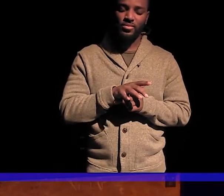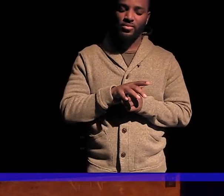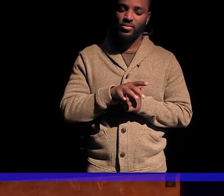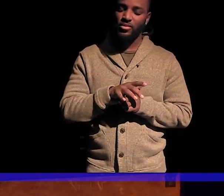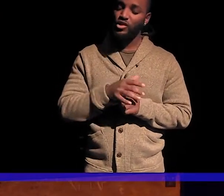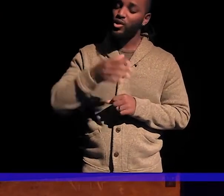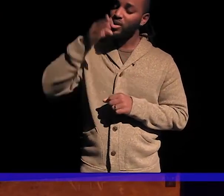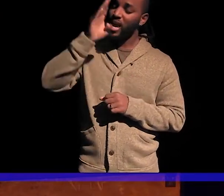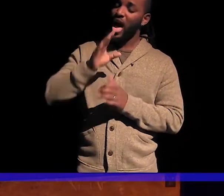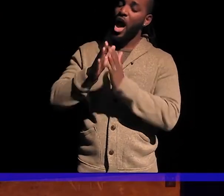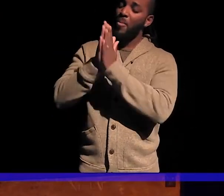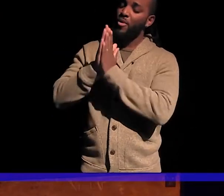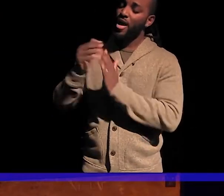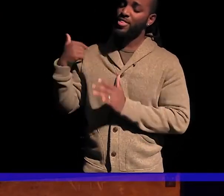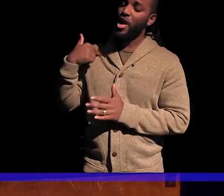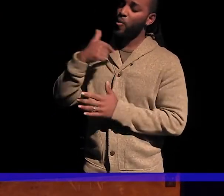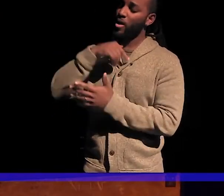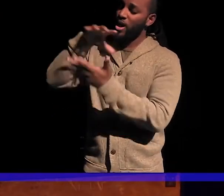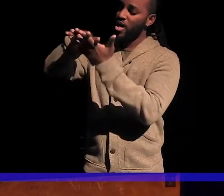So God, I pray that we could learn